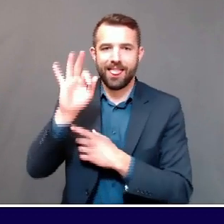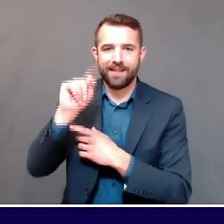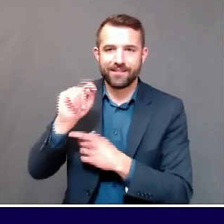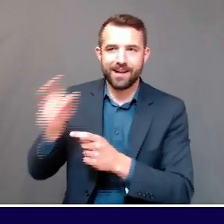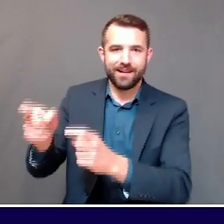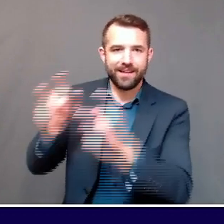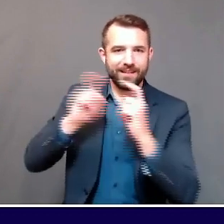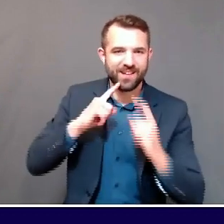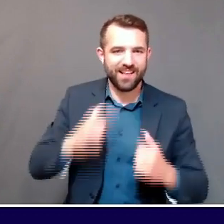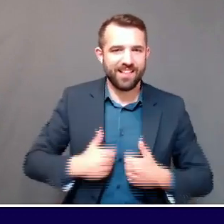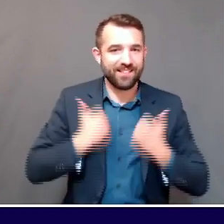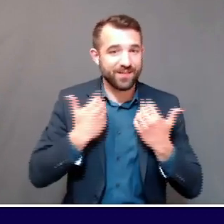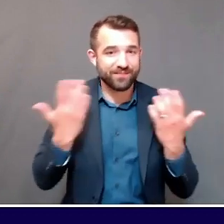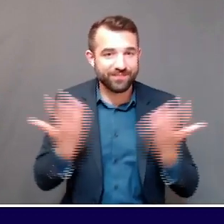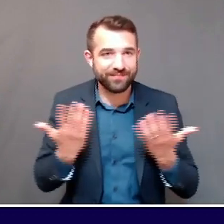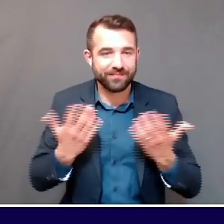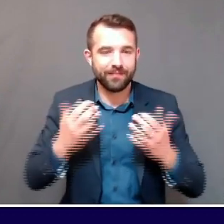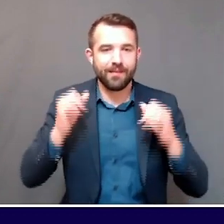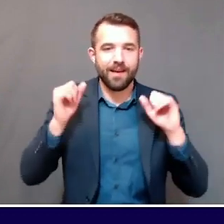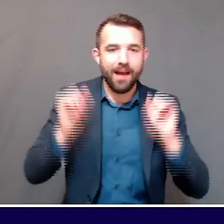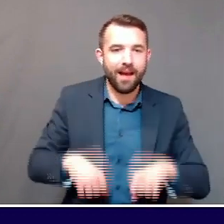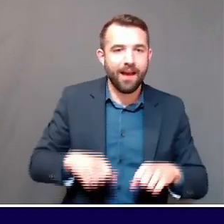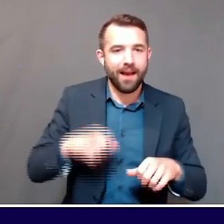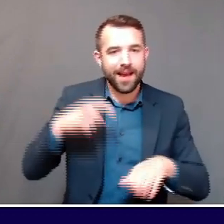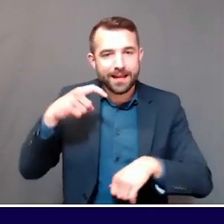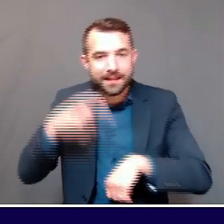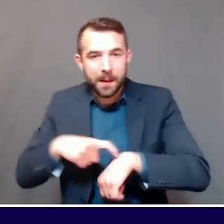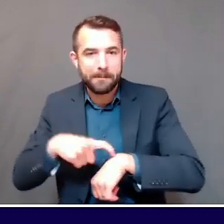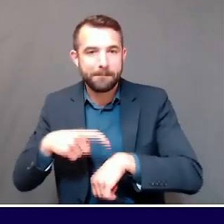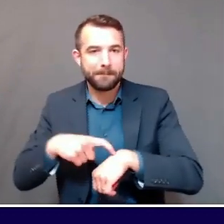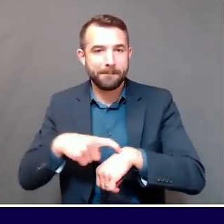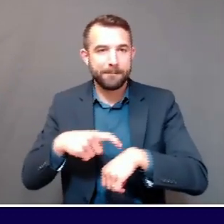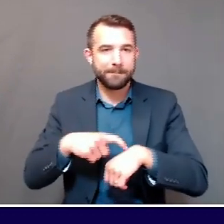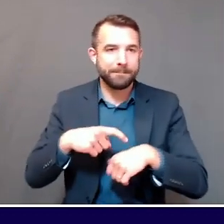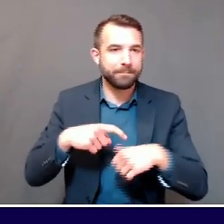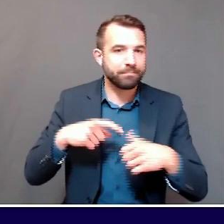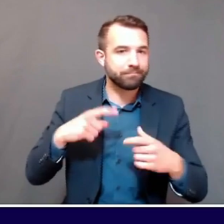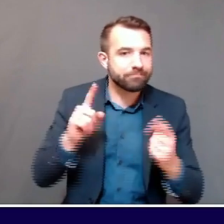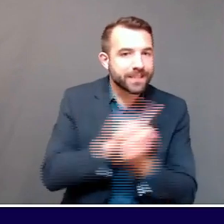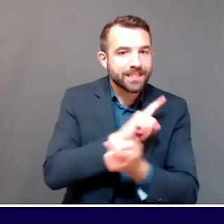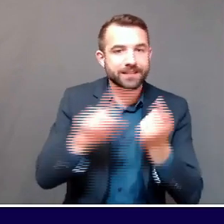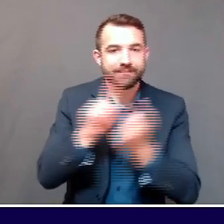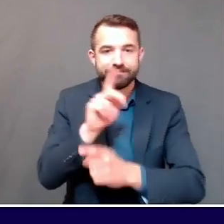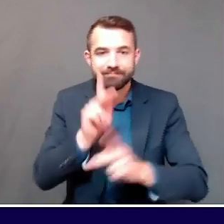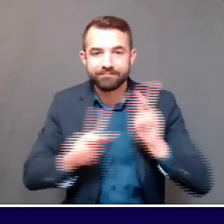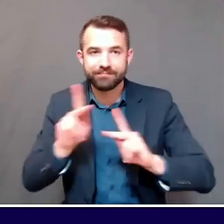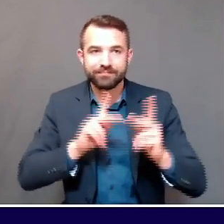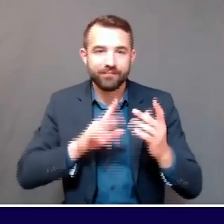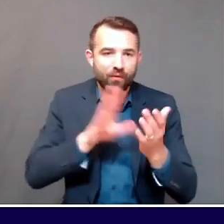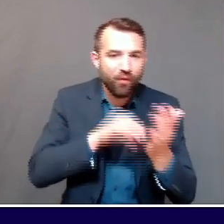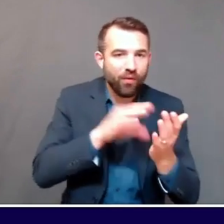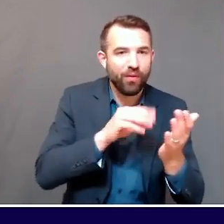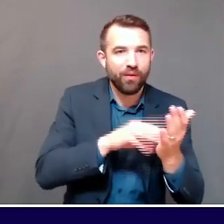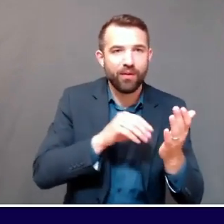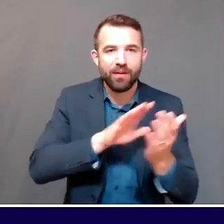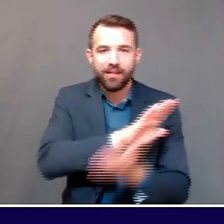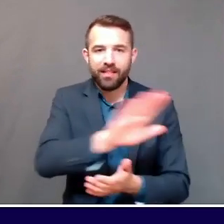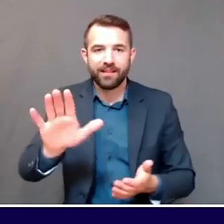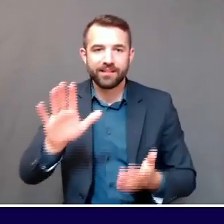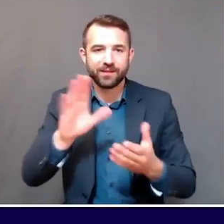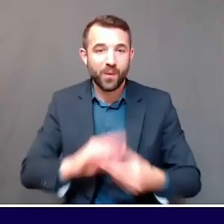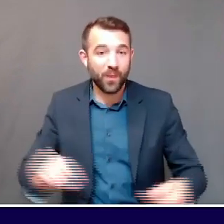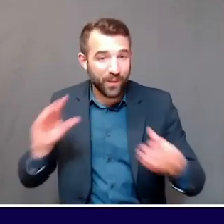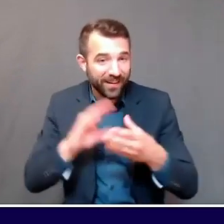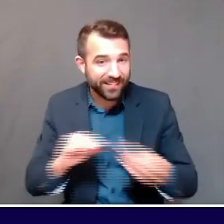being able to take the time to learn the amazing stories of the elders around us in our communities